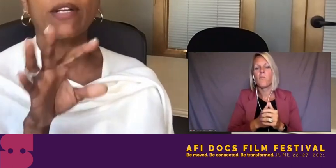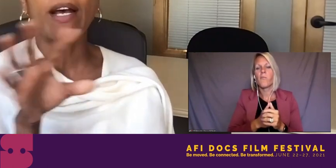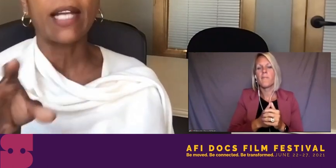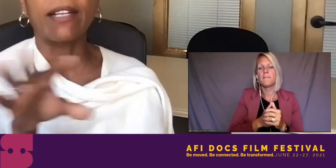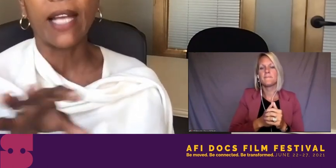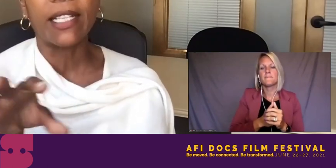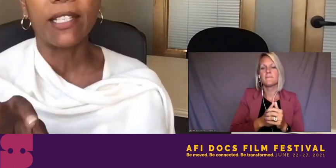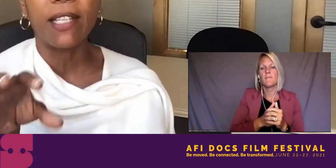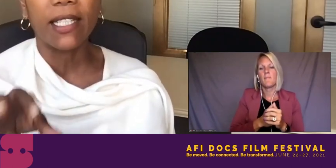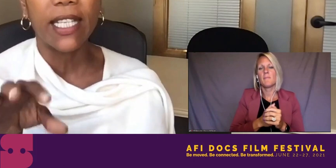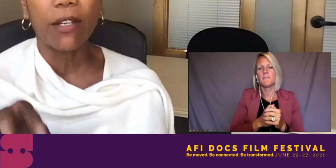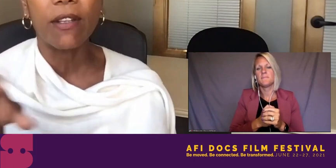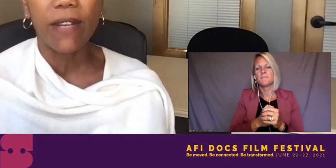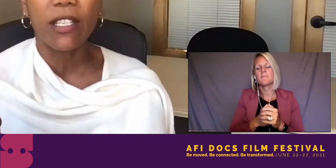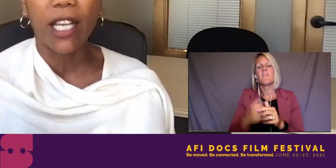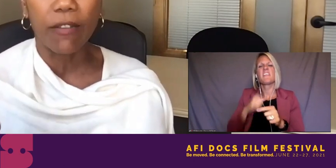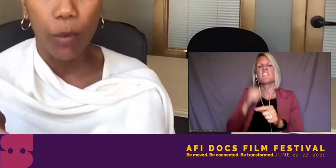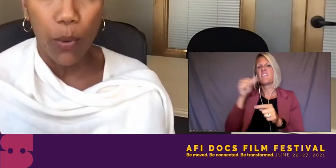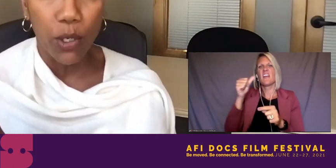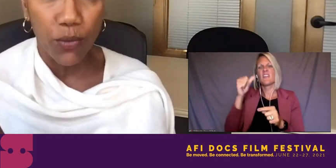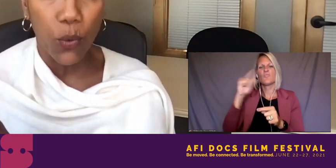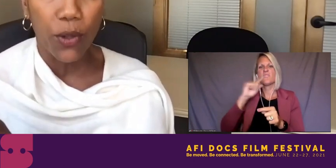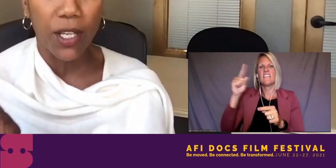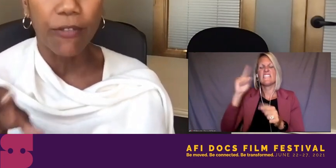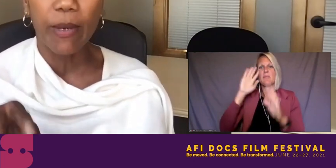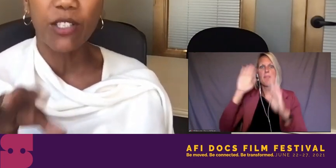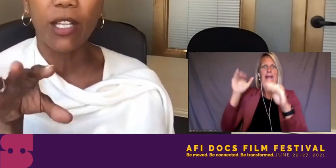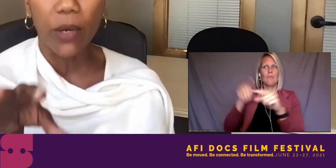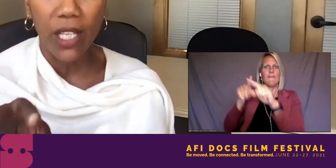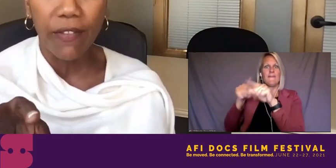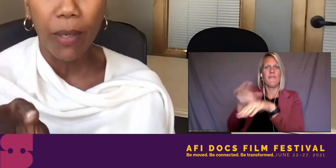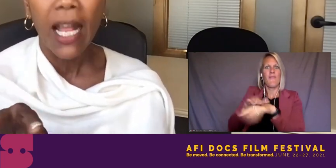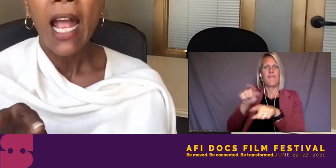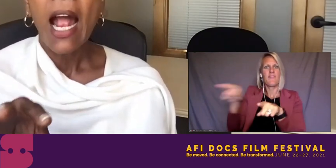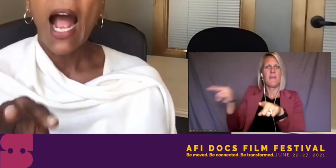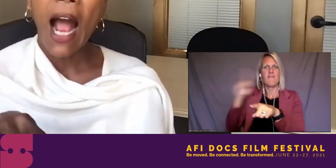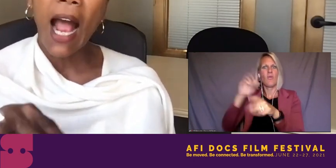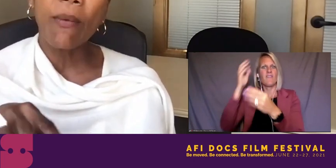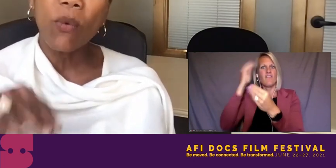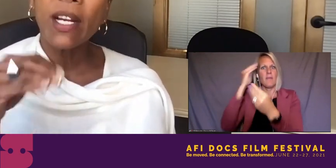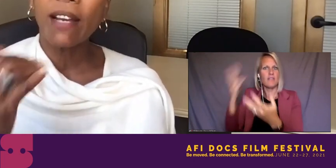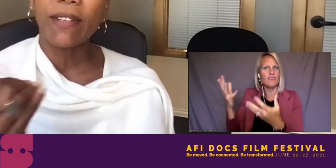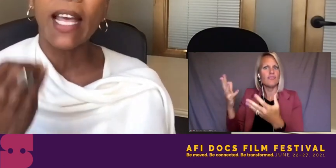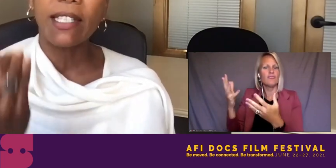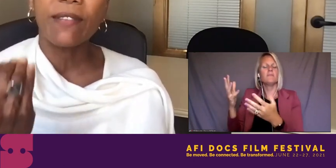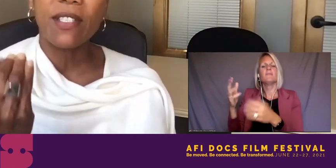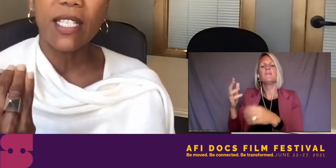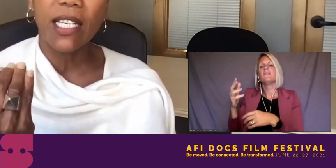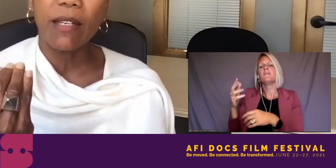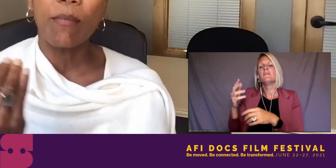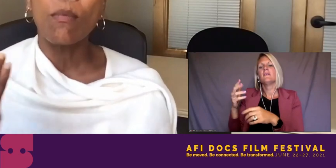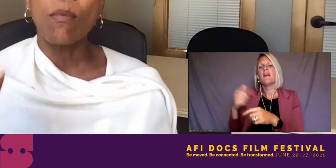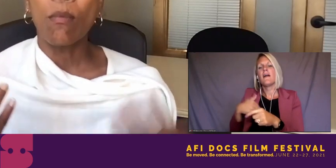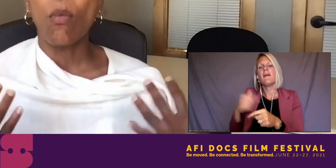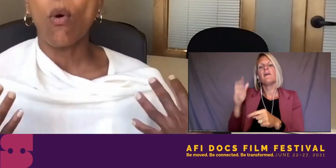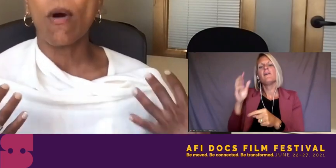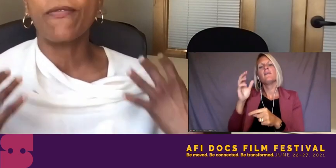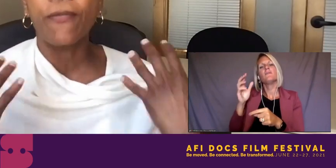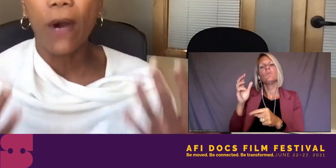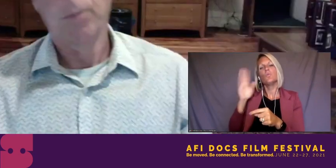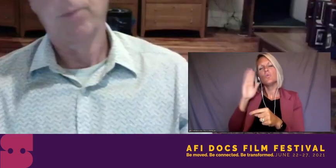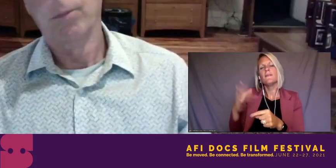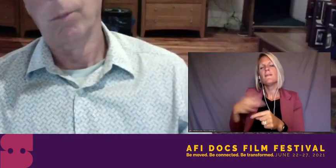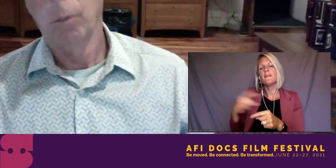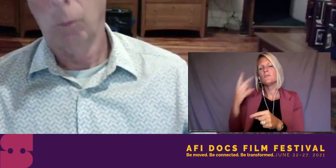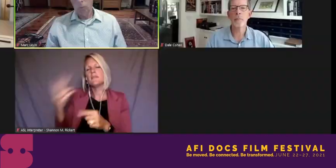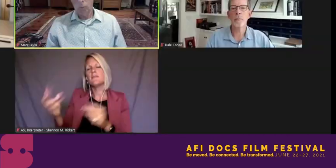not saying I would not have liked to lean on the investigative reporters for the information that they were given, but I would have liked to have seen more